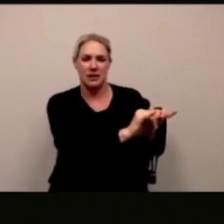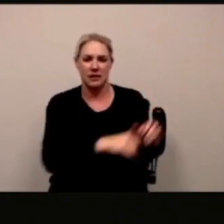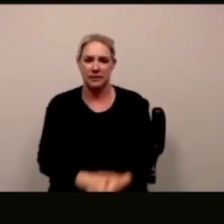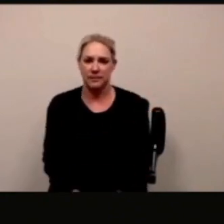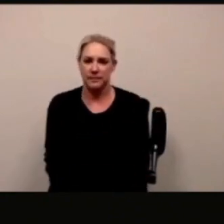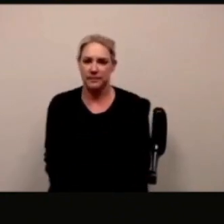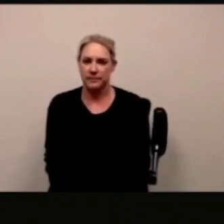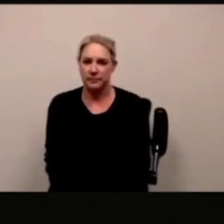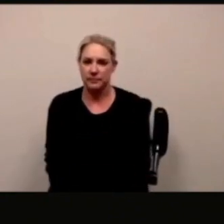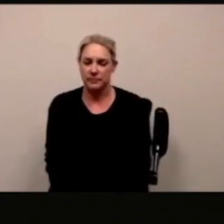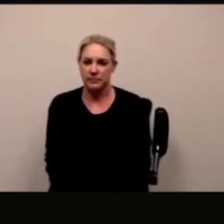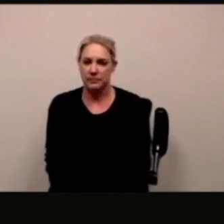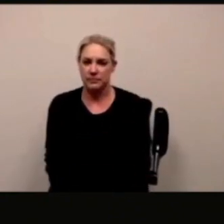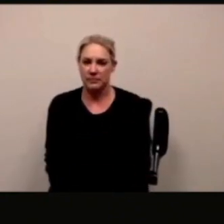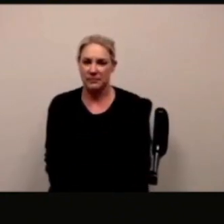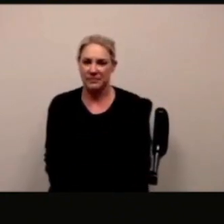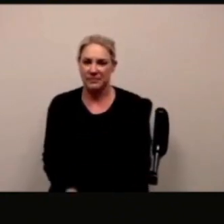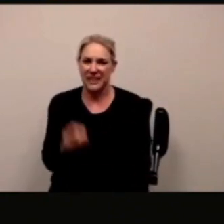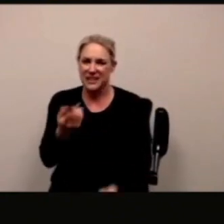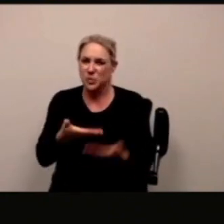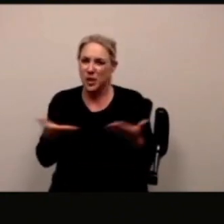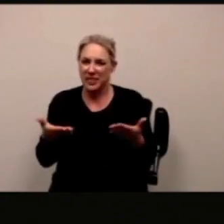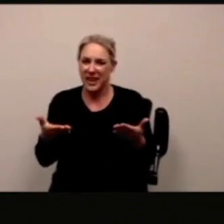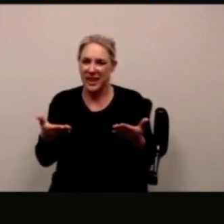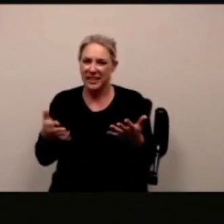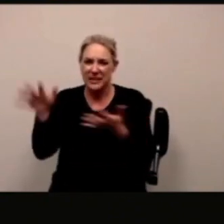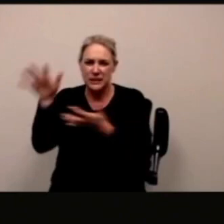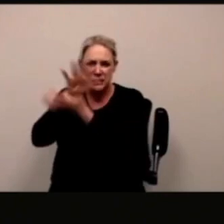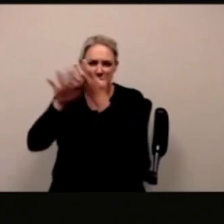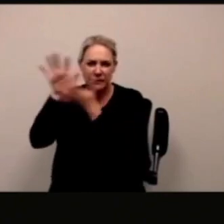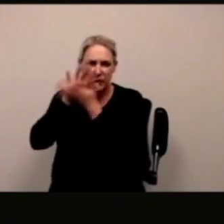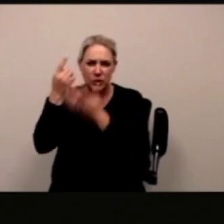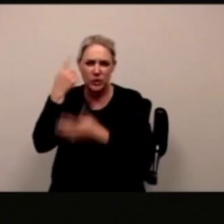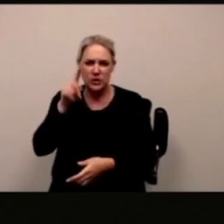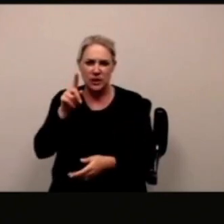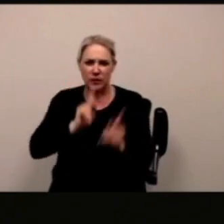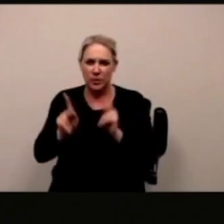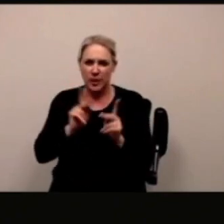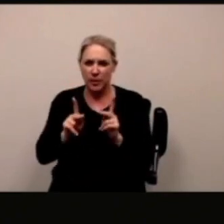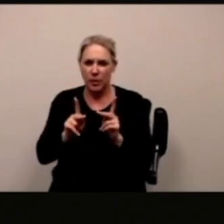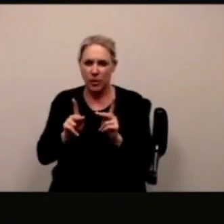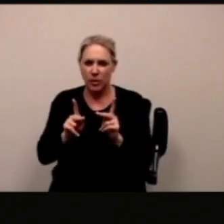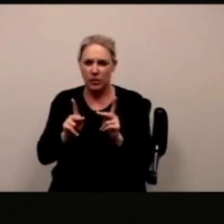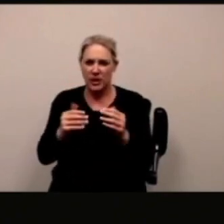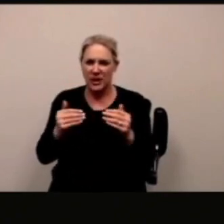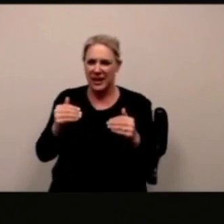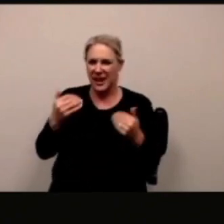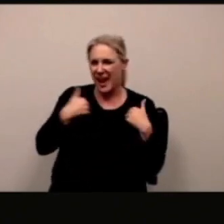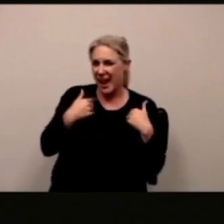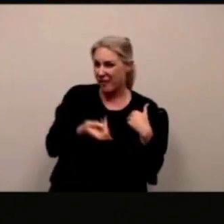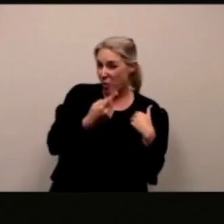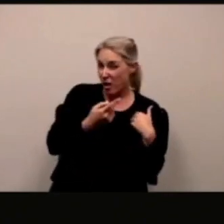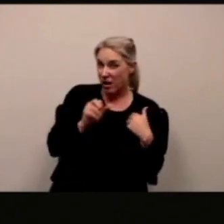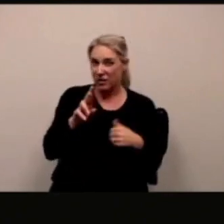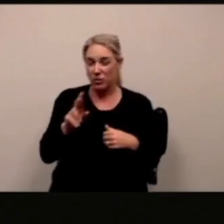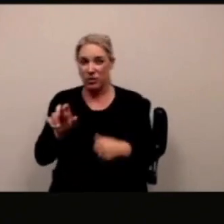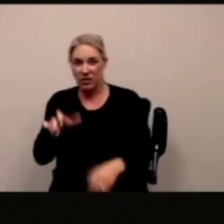That's another one of those things that is likely to be confusing for people. So it's like, should we just have one or just have the other? Take some